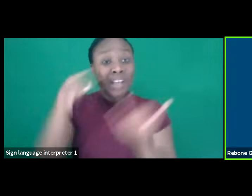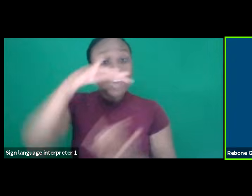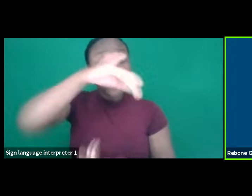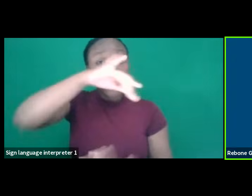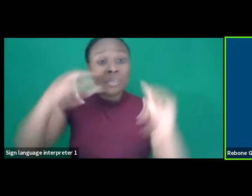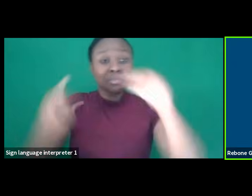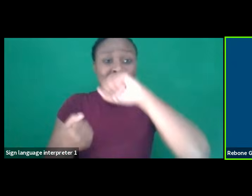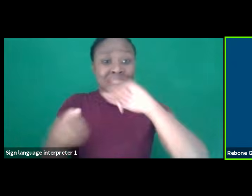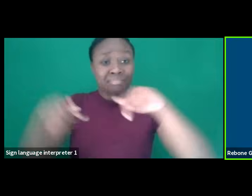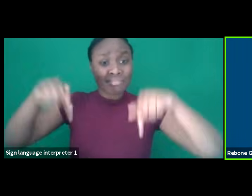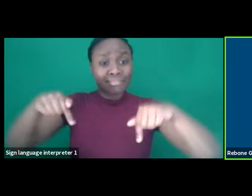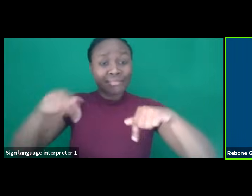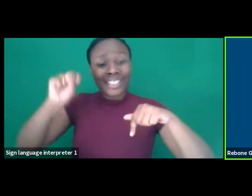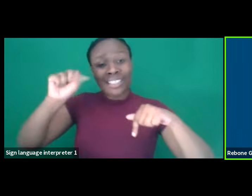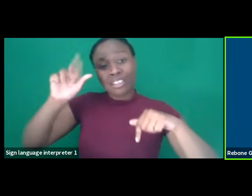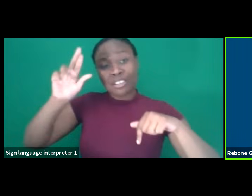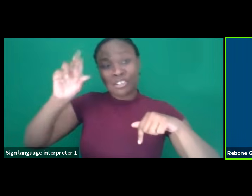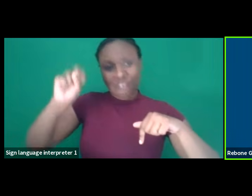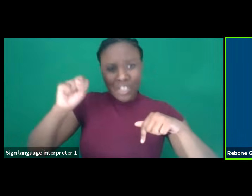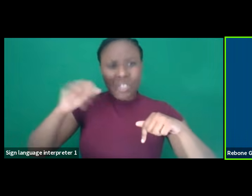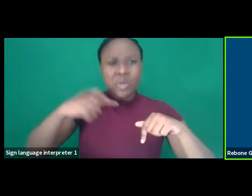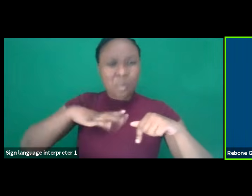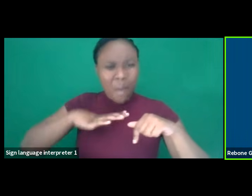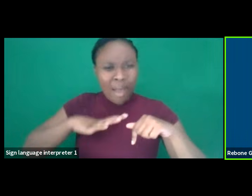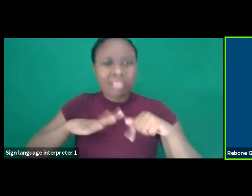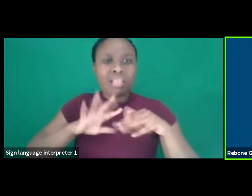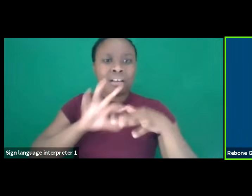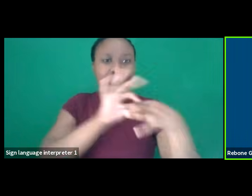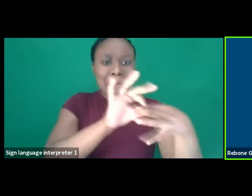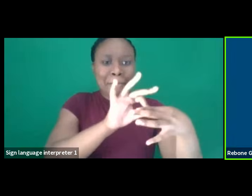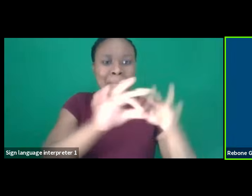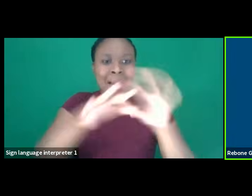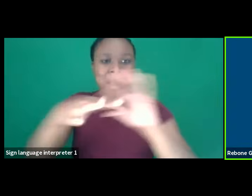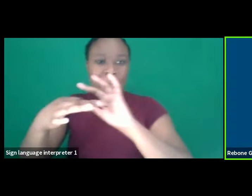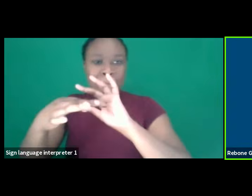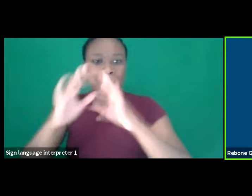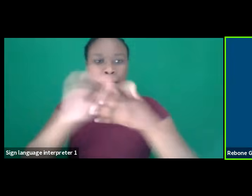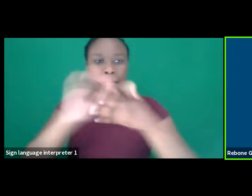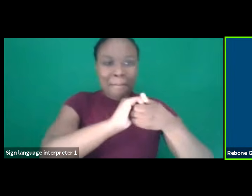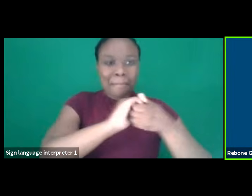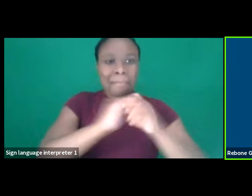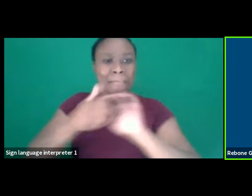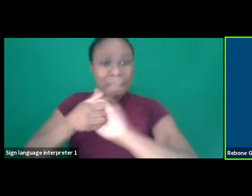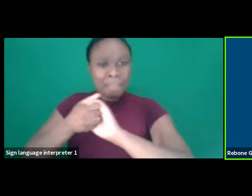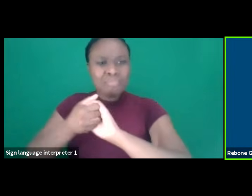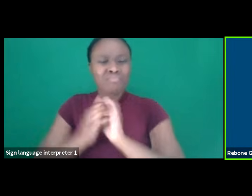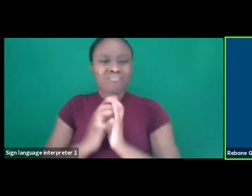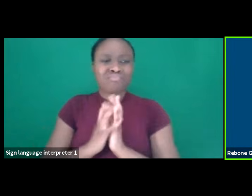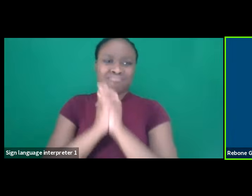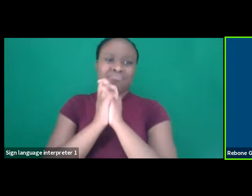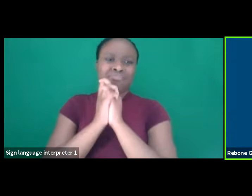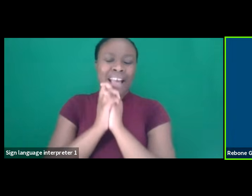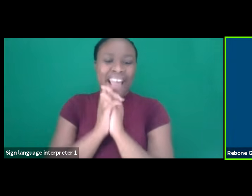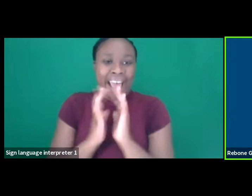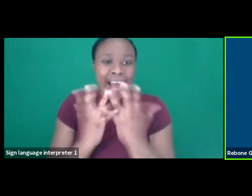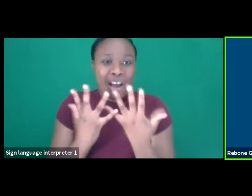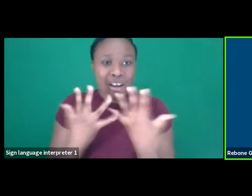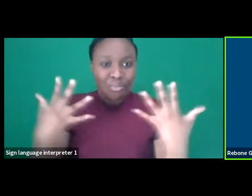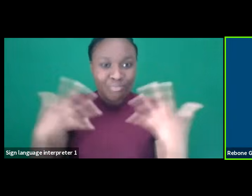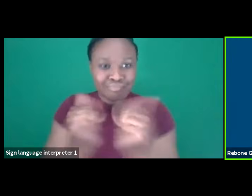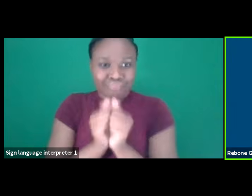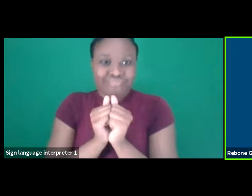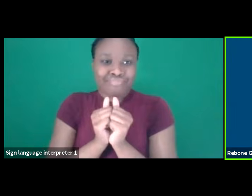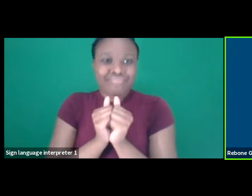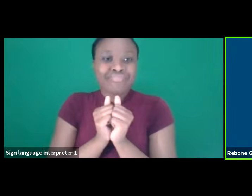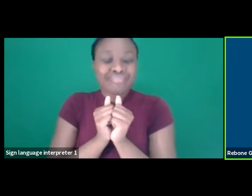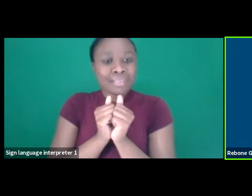we continue to enhance relationships with our taxpayer, a relationship based on cooperation in order to achieve the